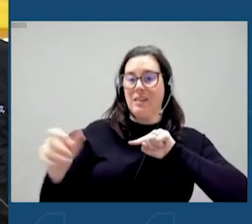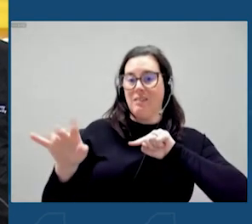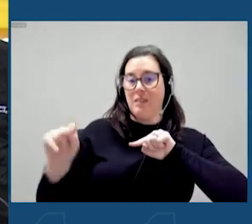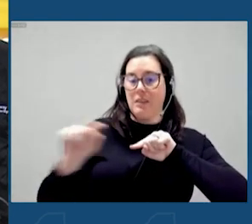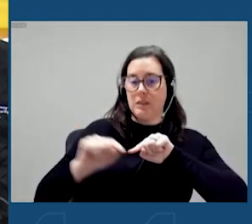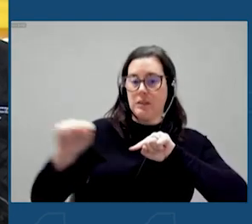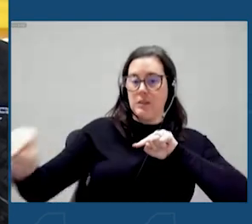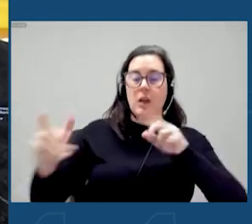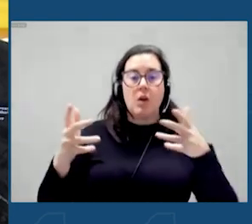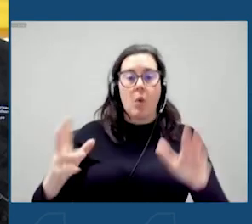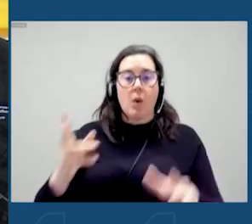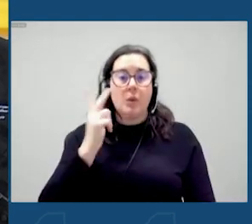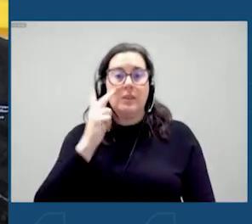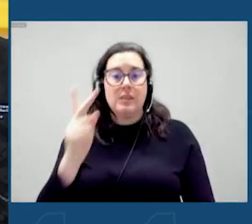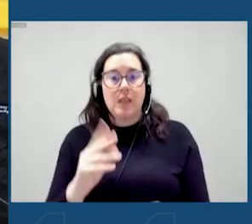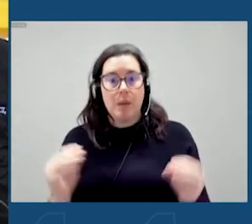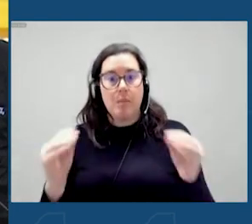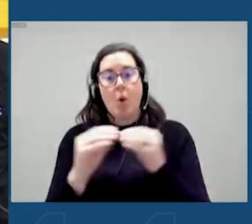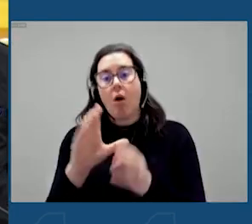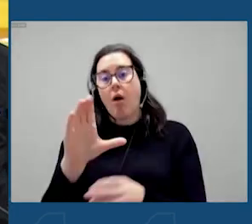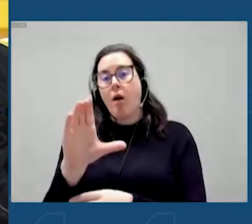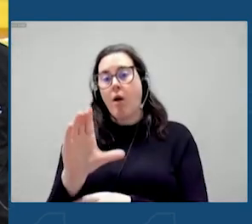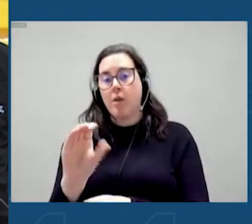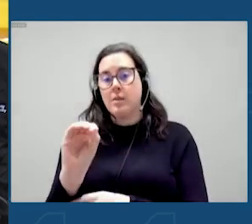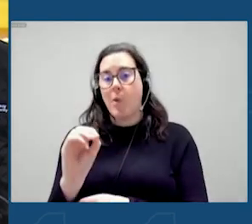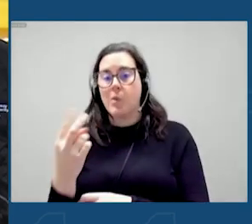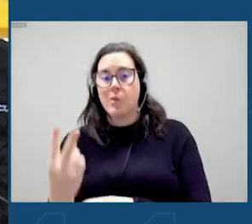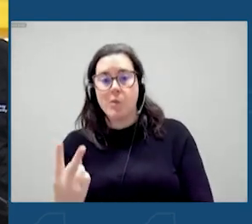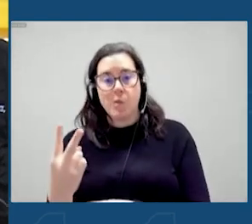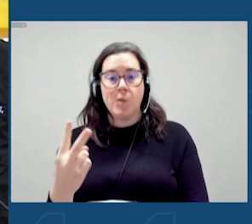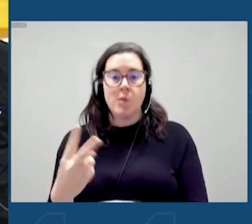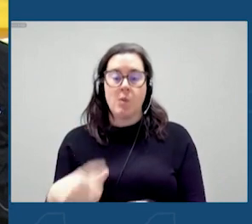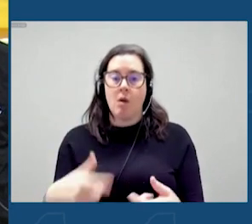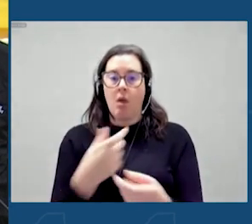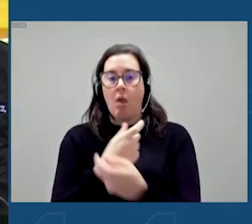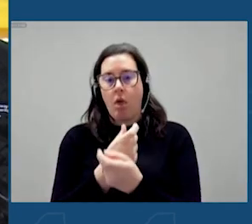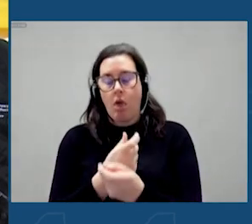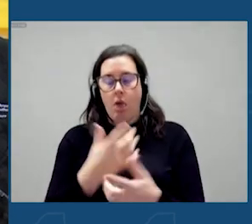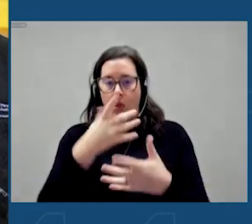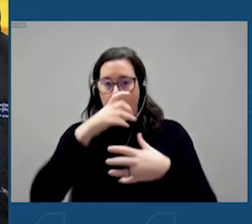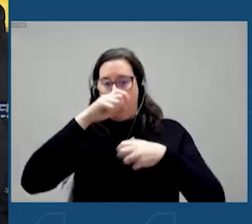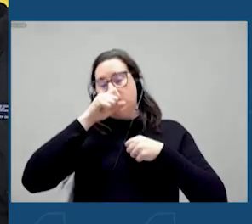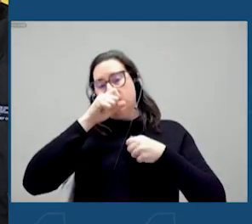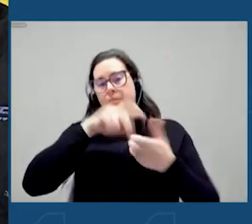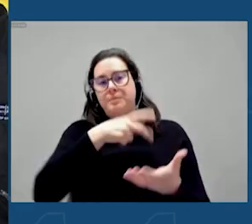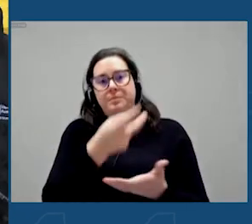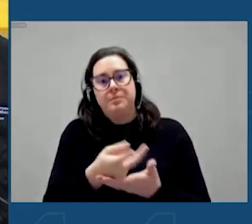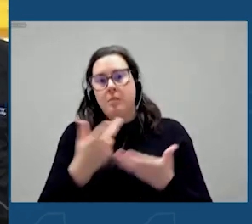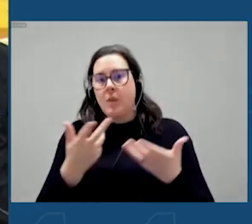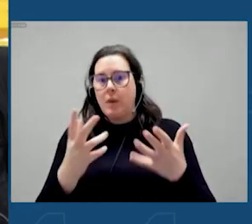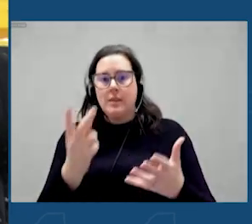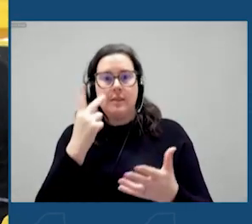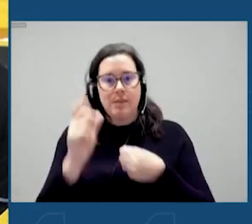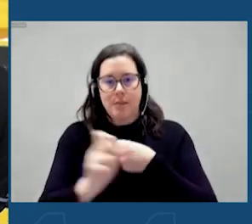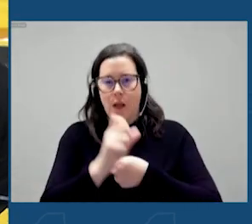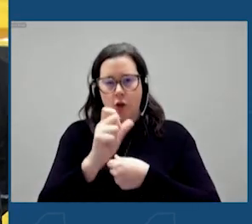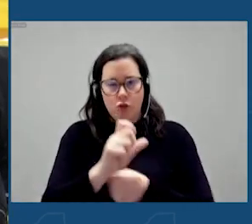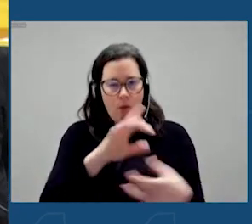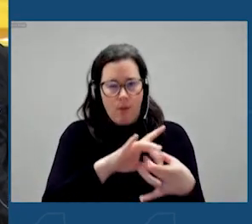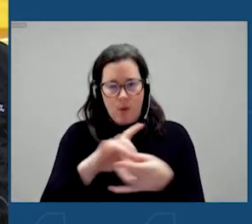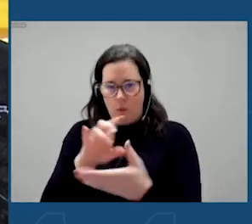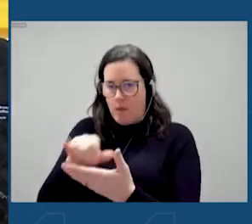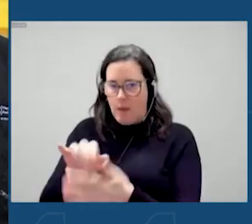to see an increase in carbon monoxide poisoning or other types of hazards related to those conditions.